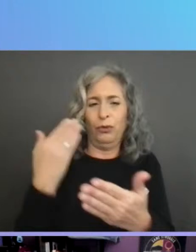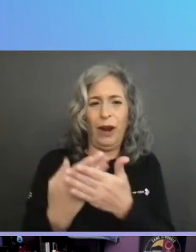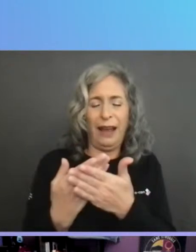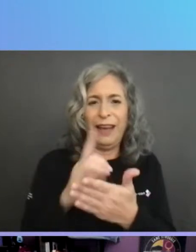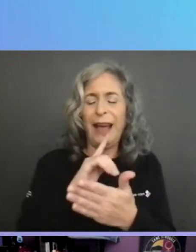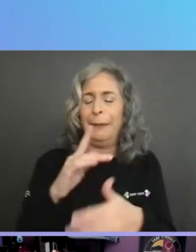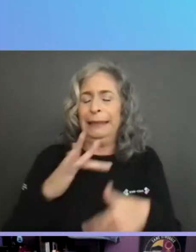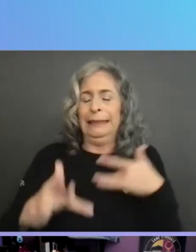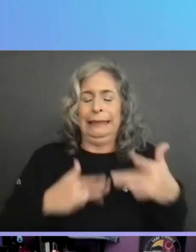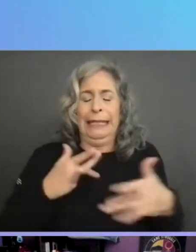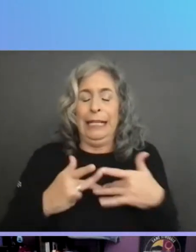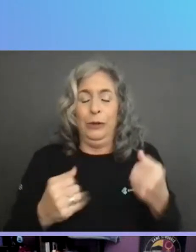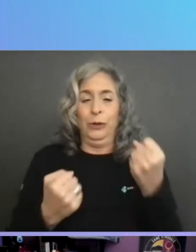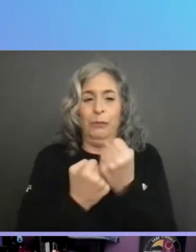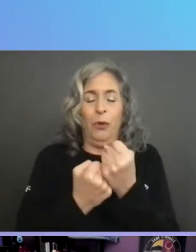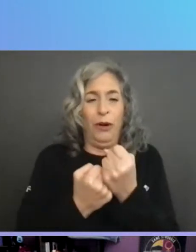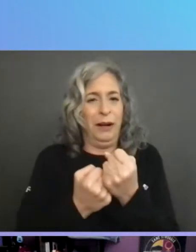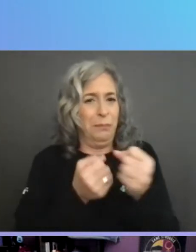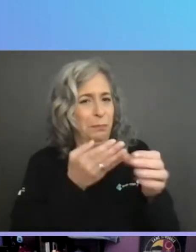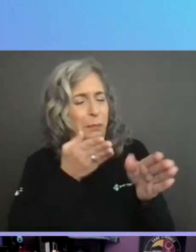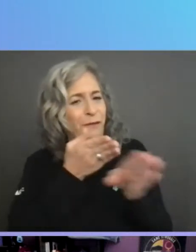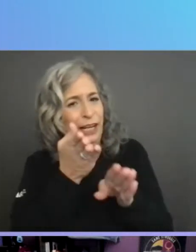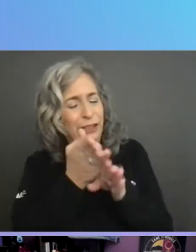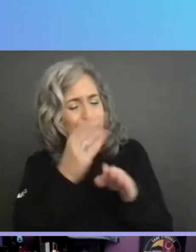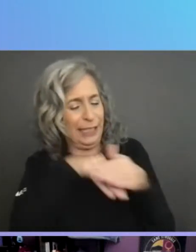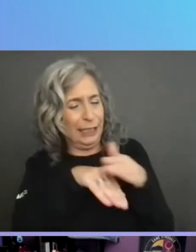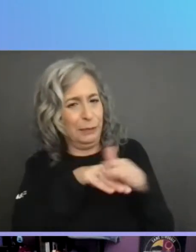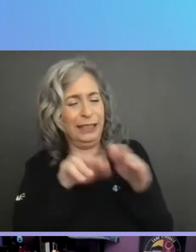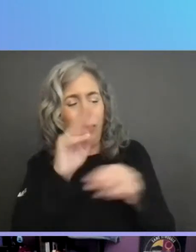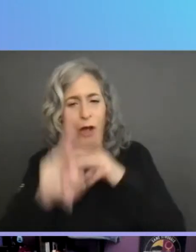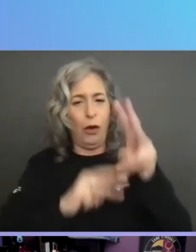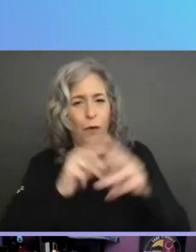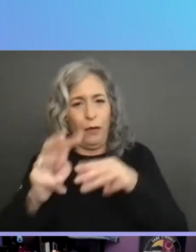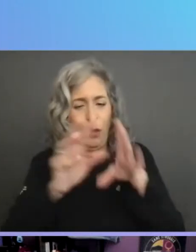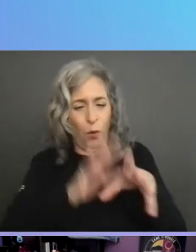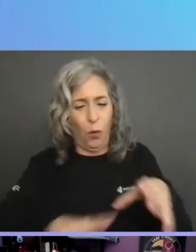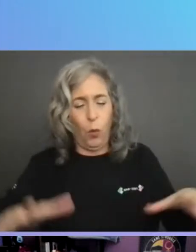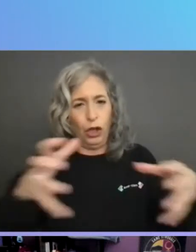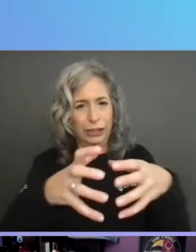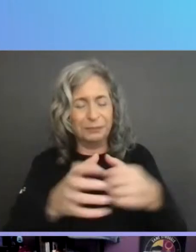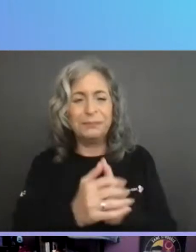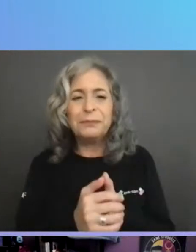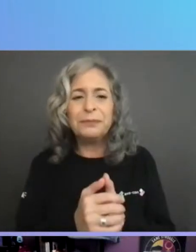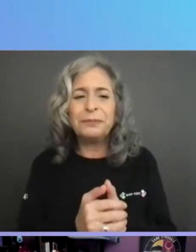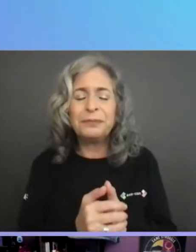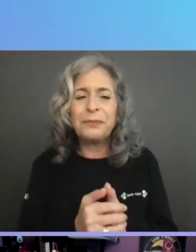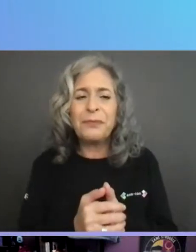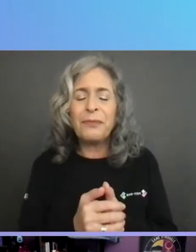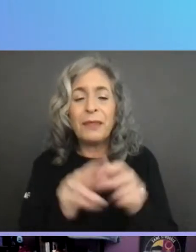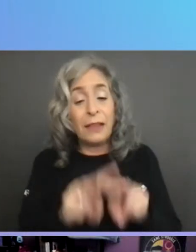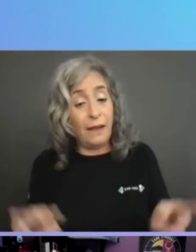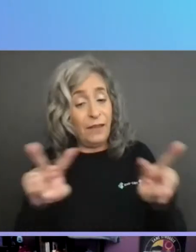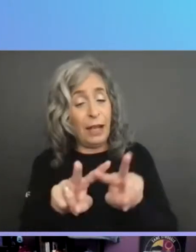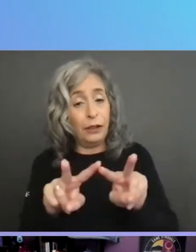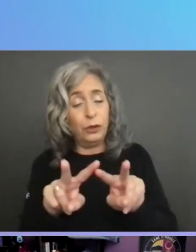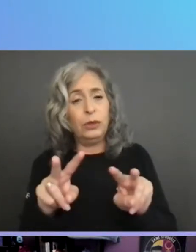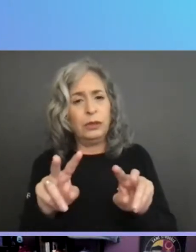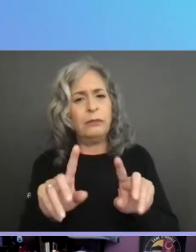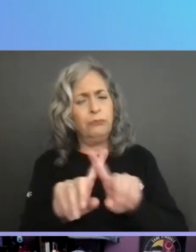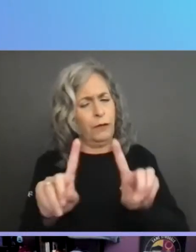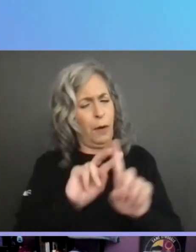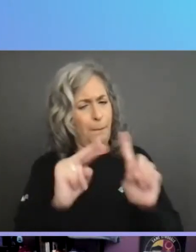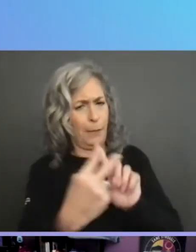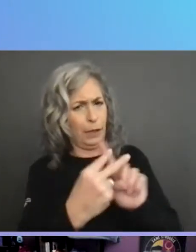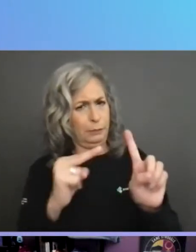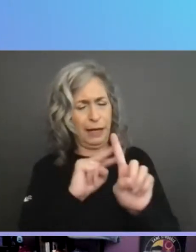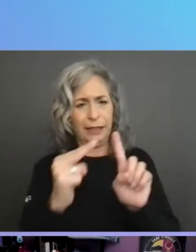around the world. So the value of accessibility professionals, there's different perspectives of